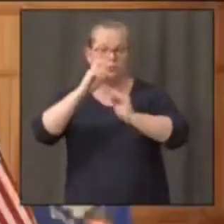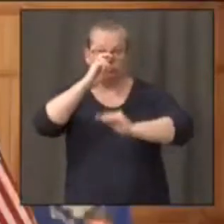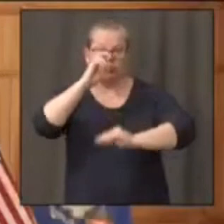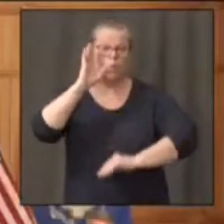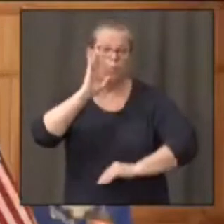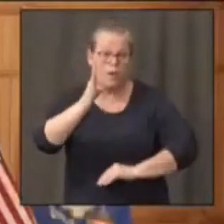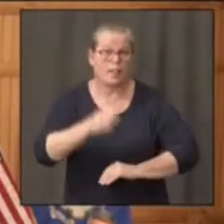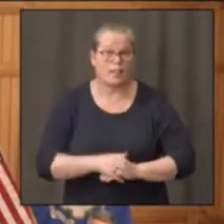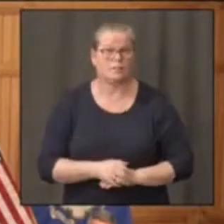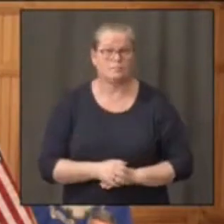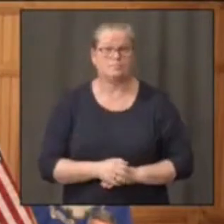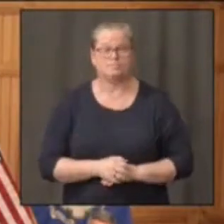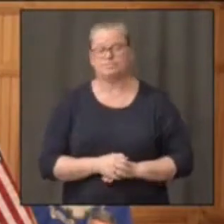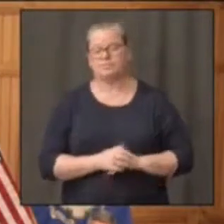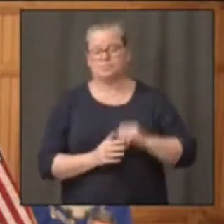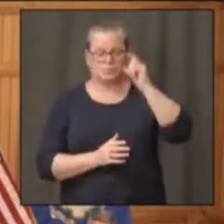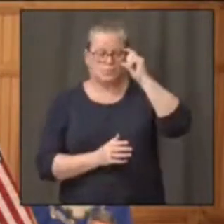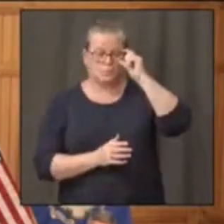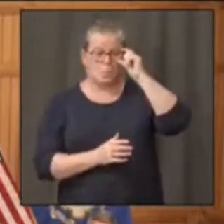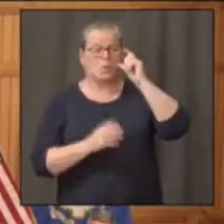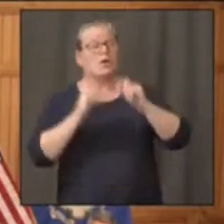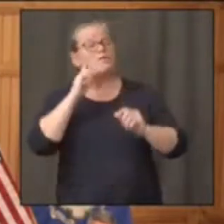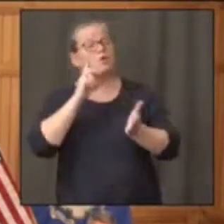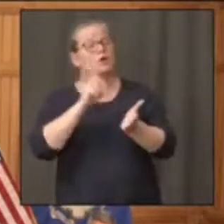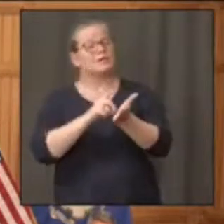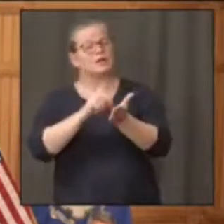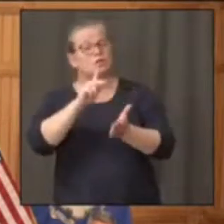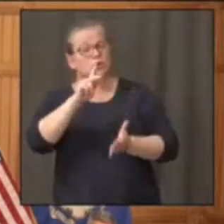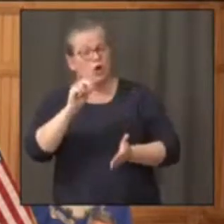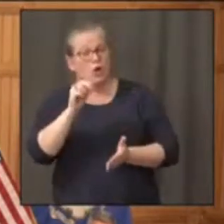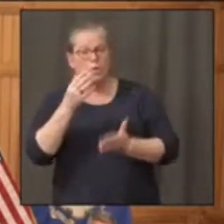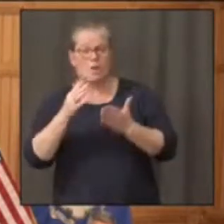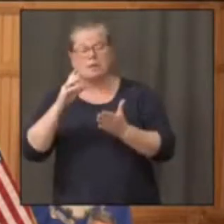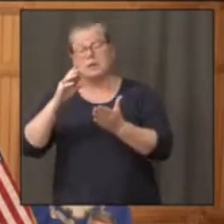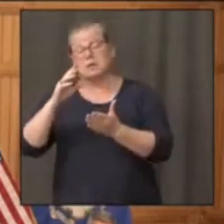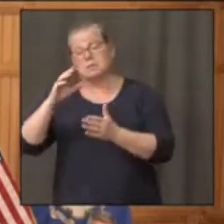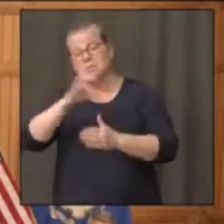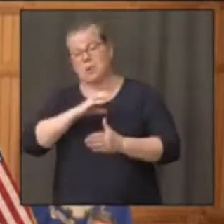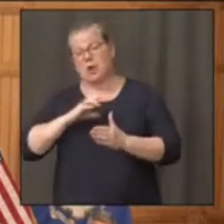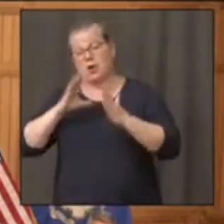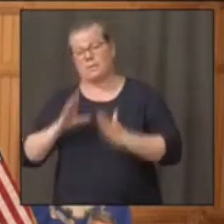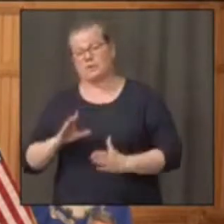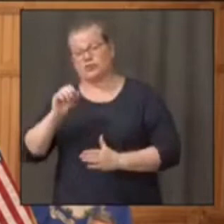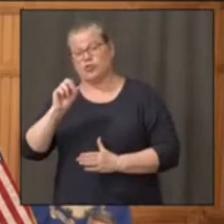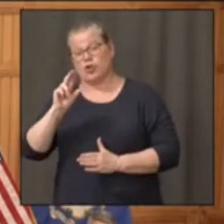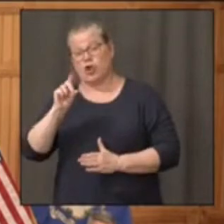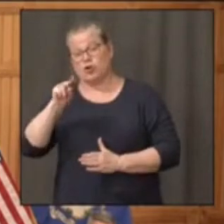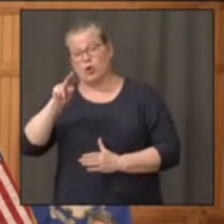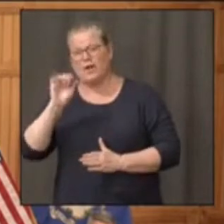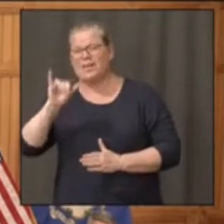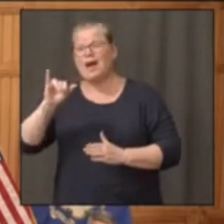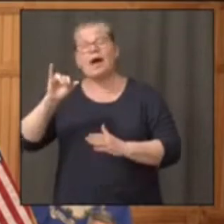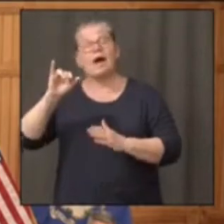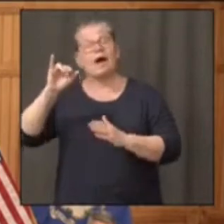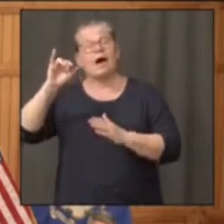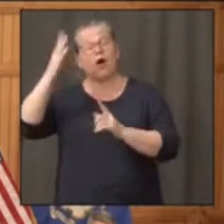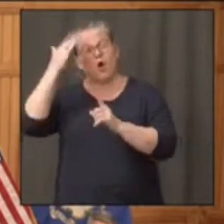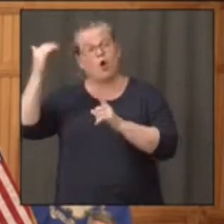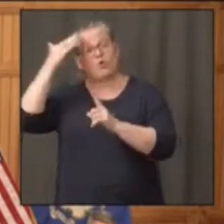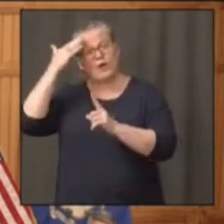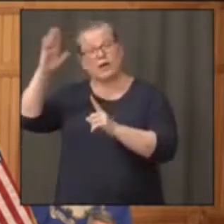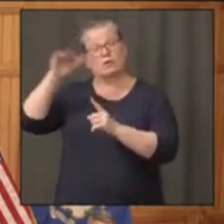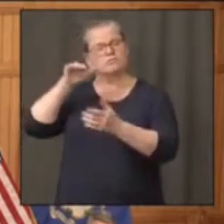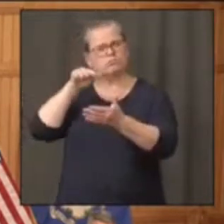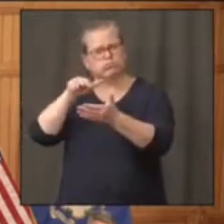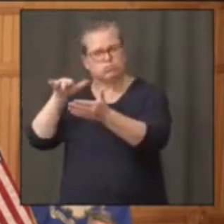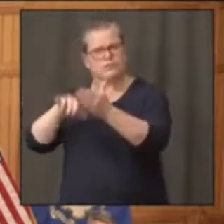and perhaps Commissioner Cardona, regarding that South Korean study that seemed to show that older children are more likely to spread COVID than younger children, does that